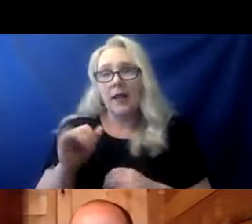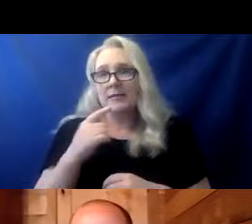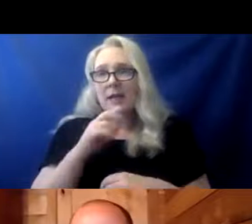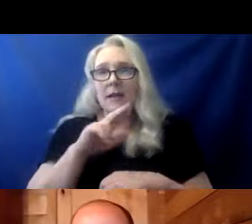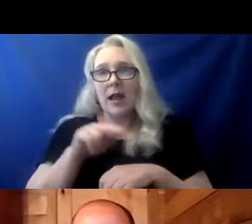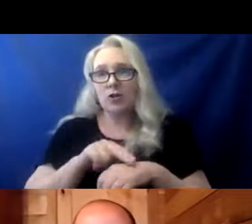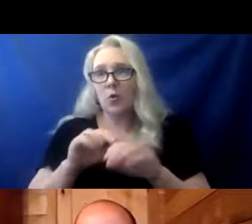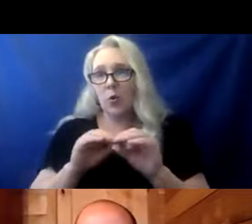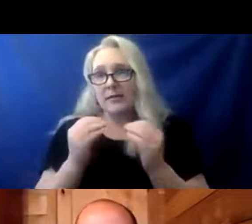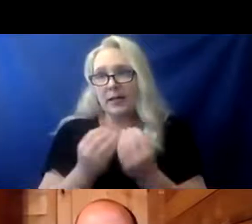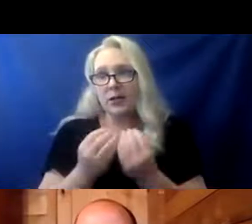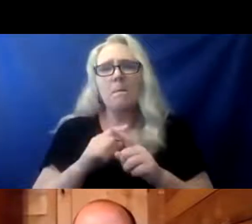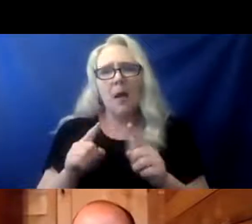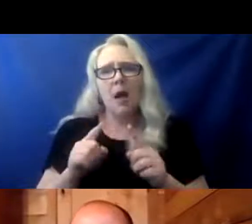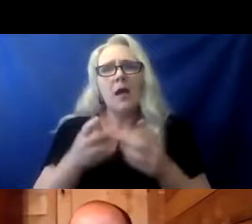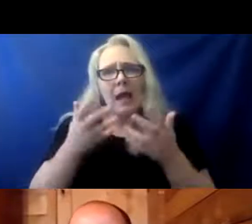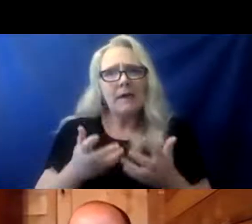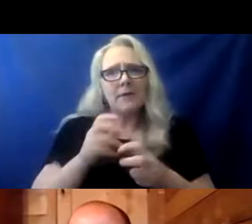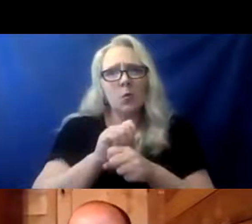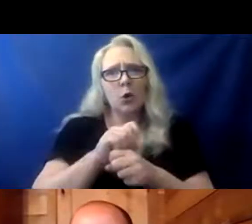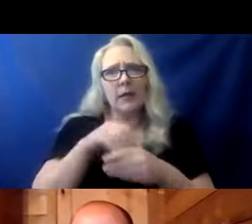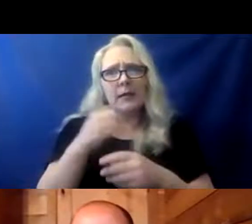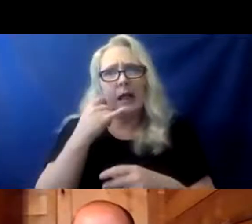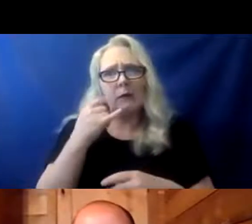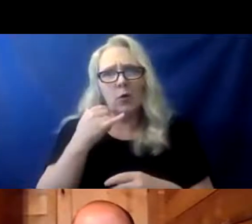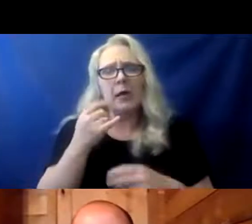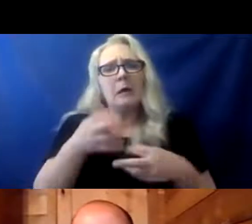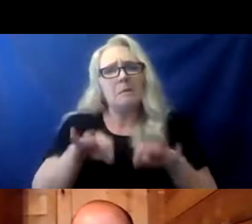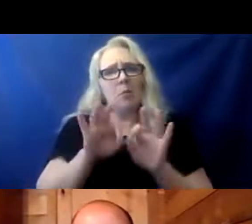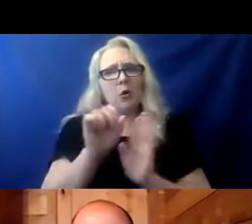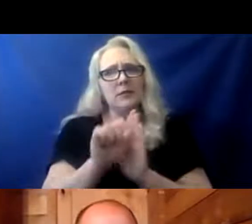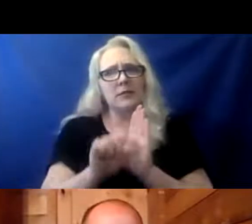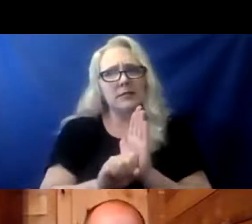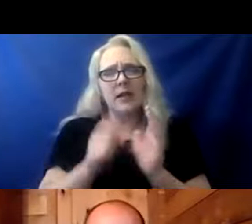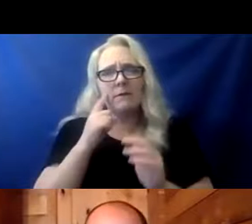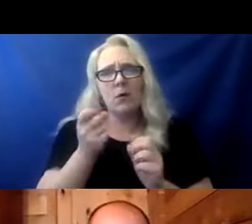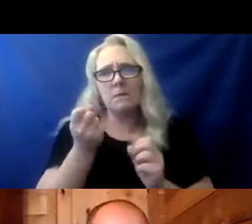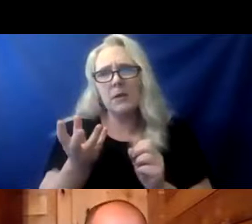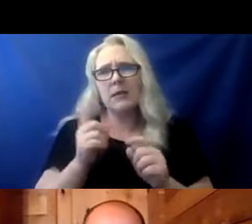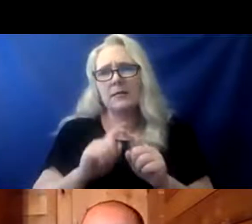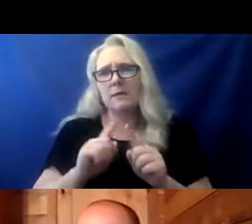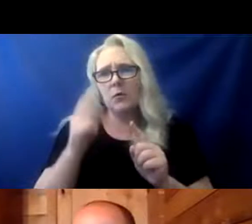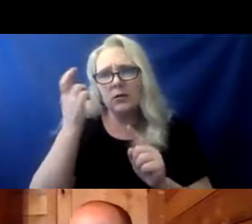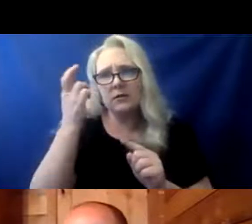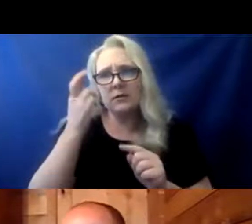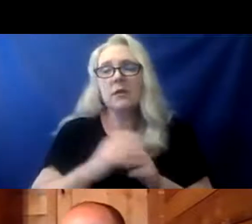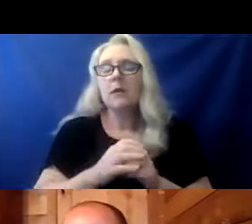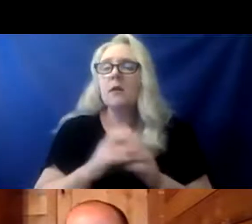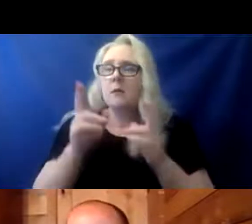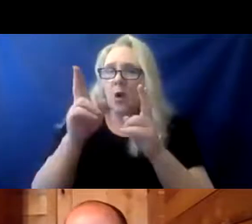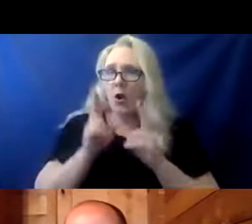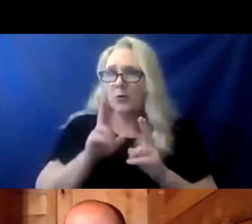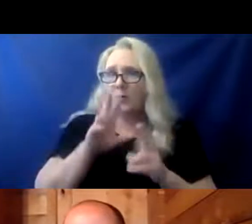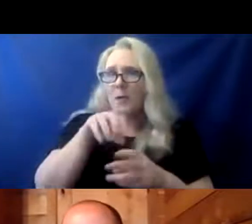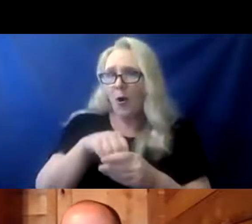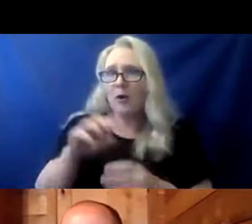because California is a really important state in a variety of ways. It's been an honor to be part of the Master Plan for Aging process.